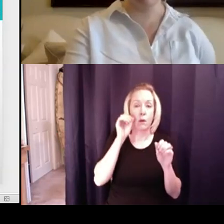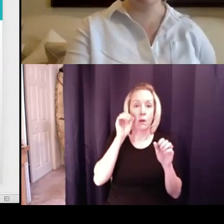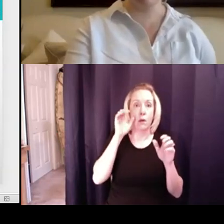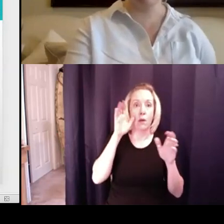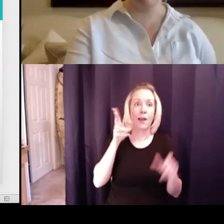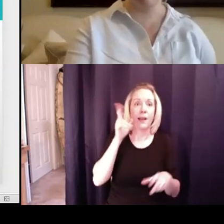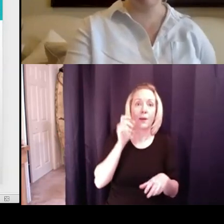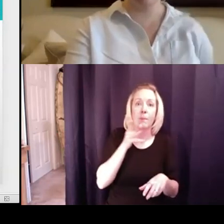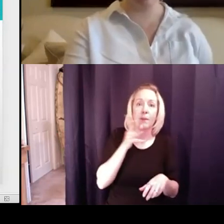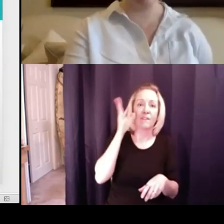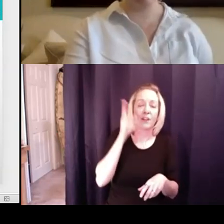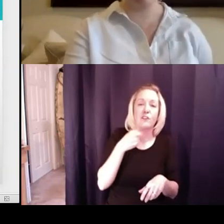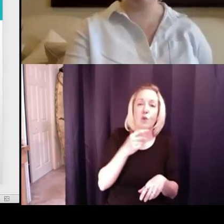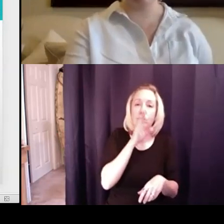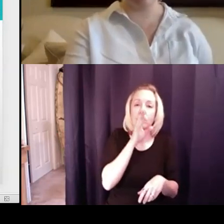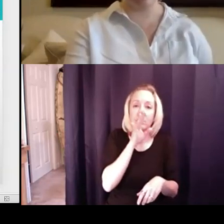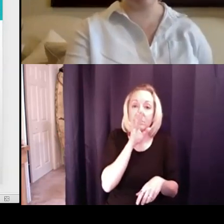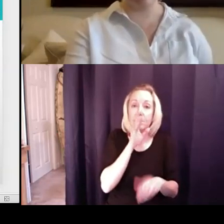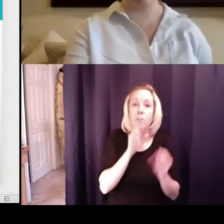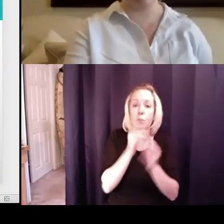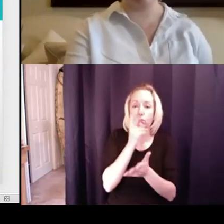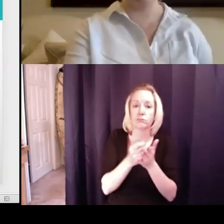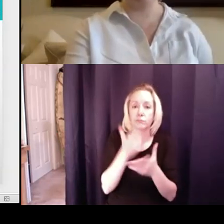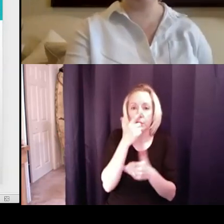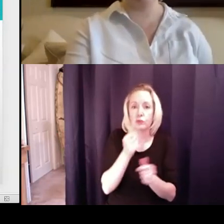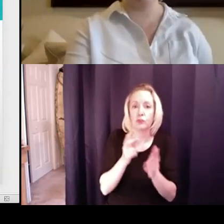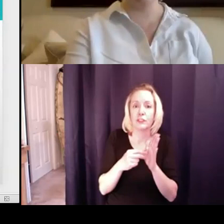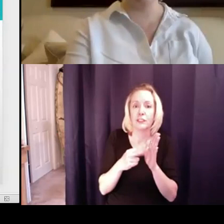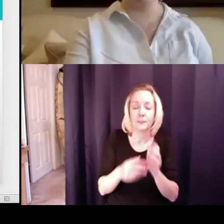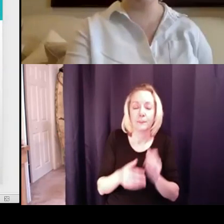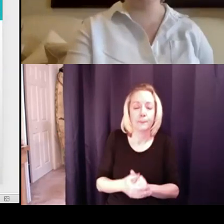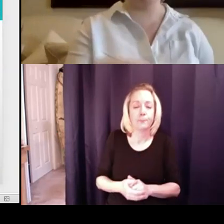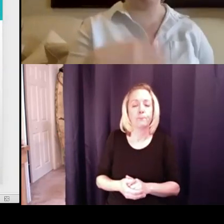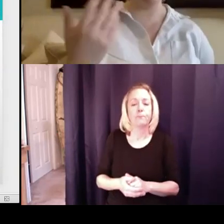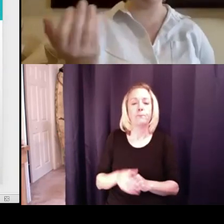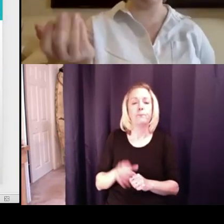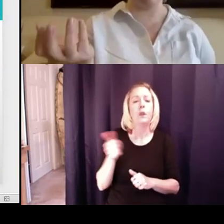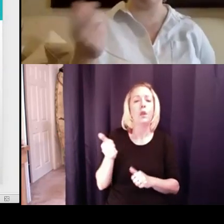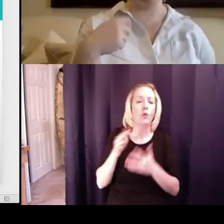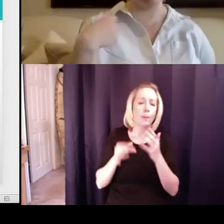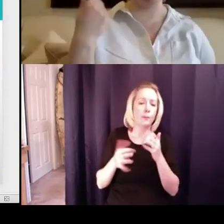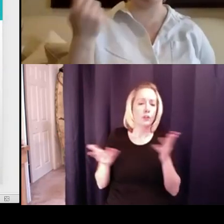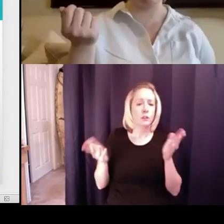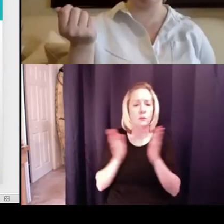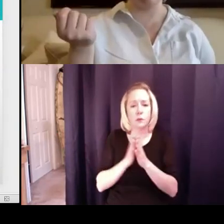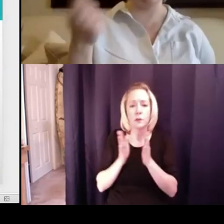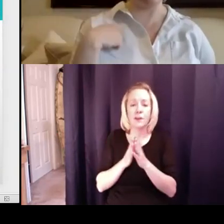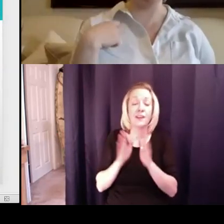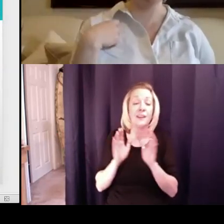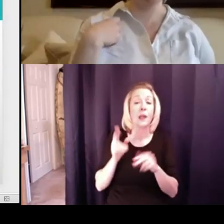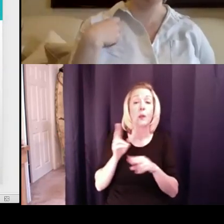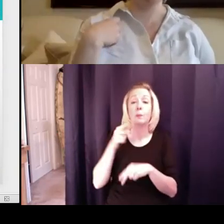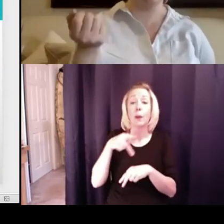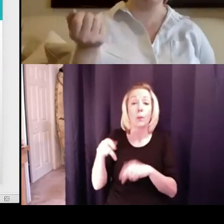blog, but I've made books in PowerPoint that have like noise features in them, or that they're read